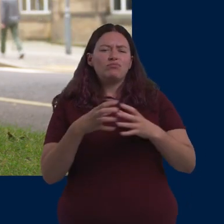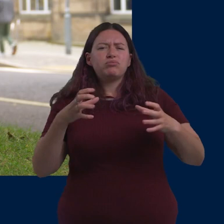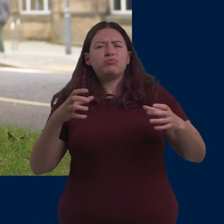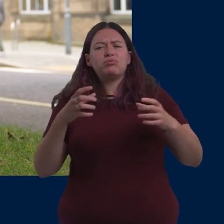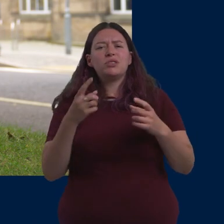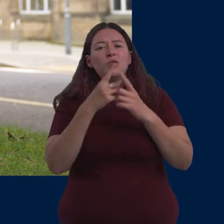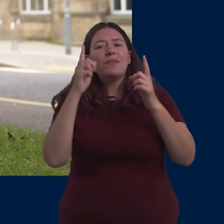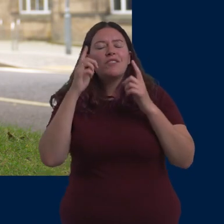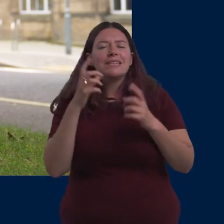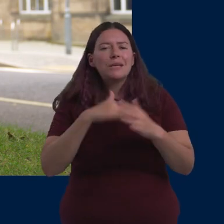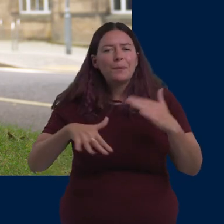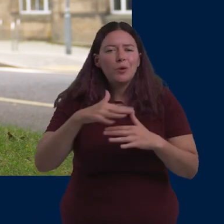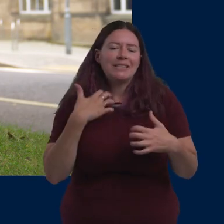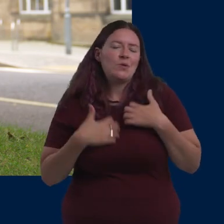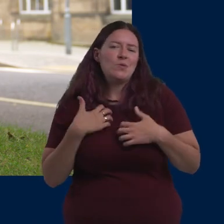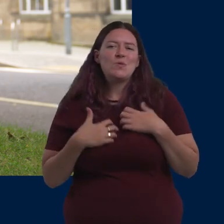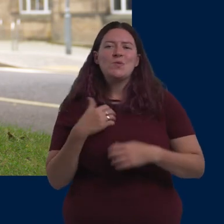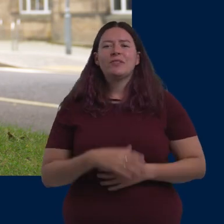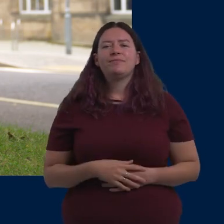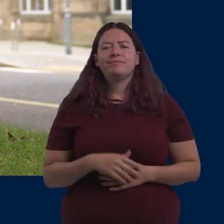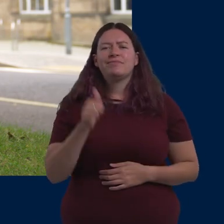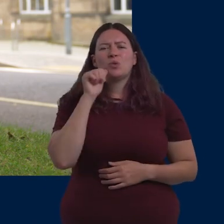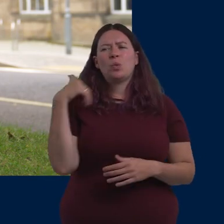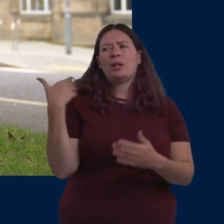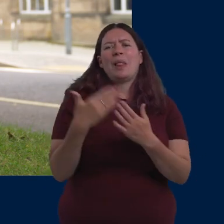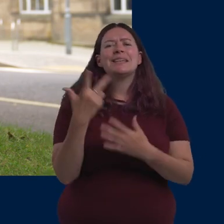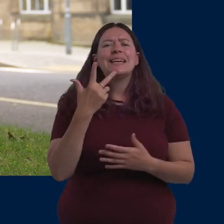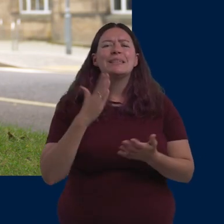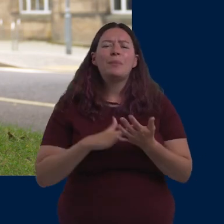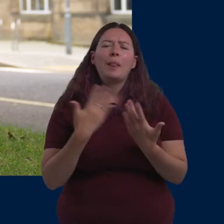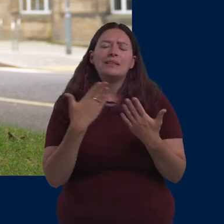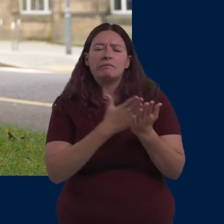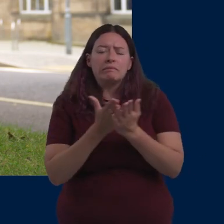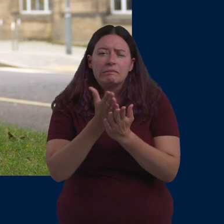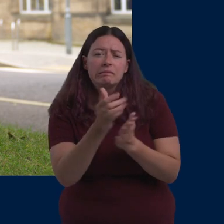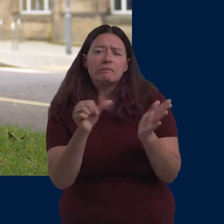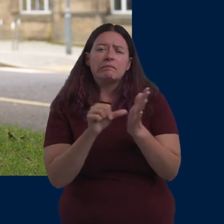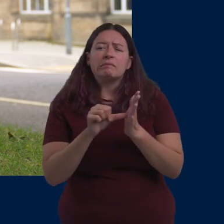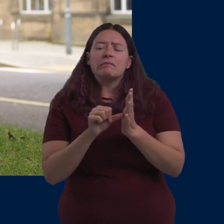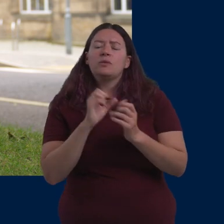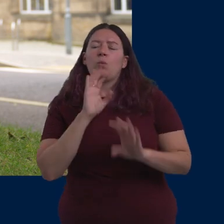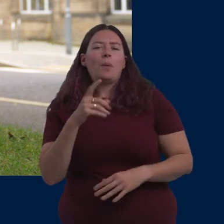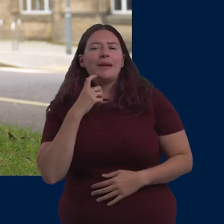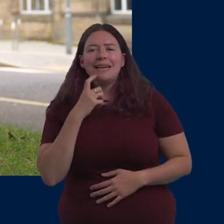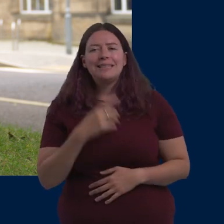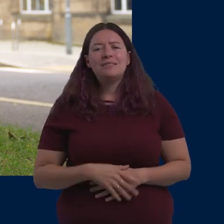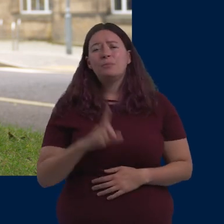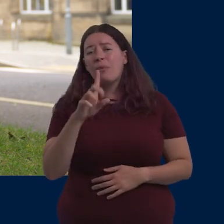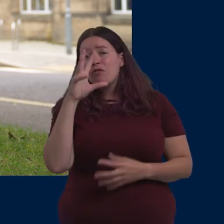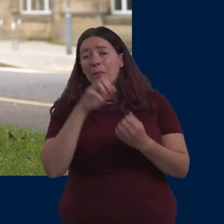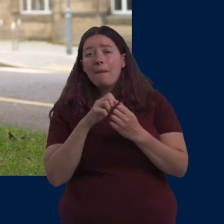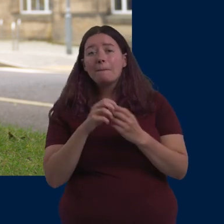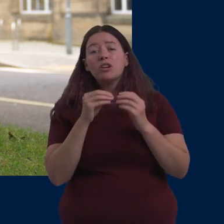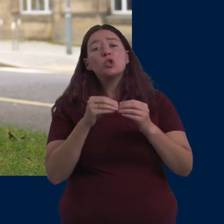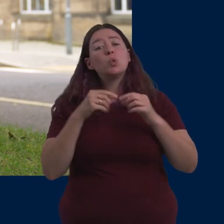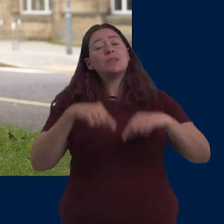vibrant university community. We know that navigating the challenges of the past 18 months won't have been easy, but remember that being a